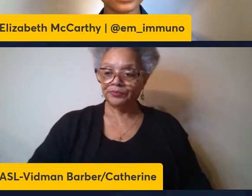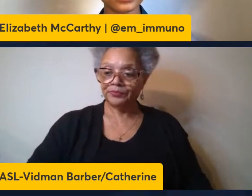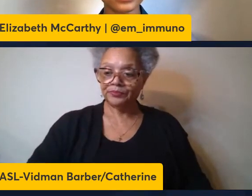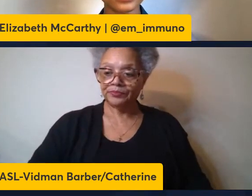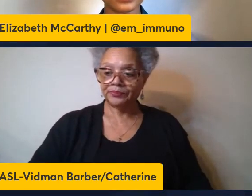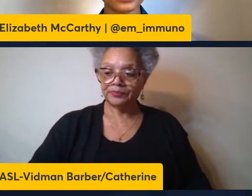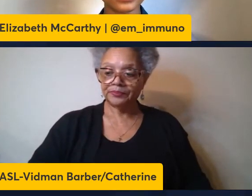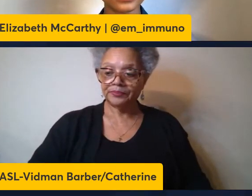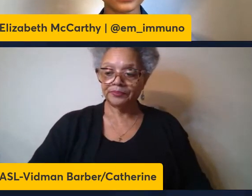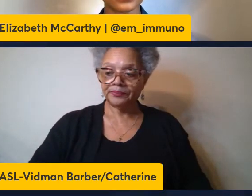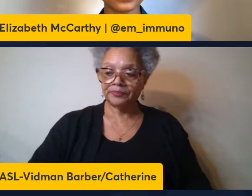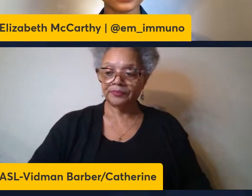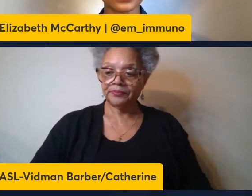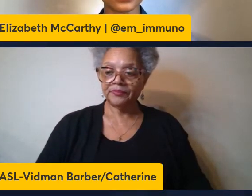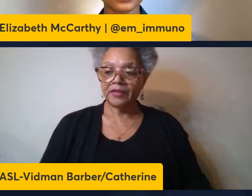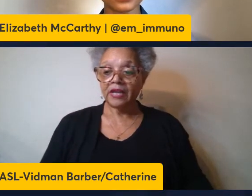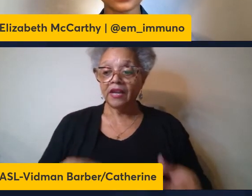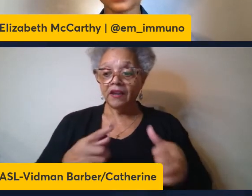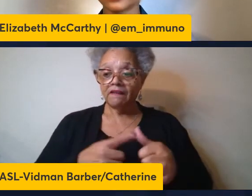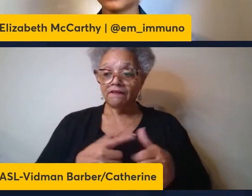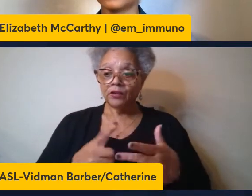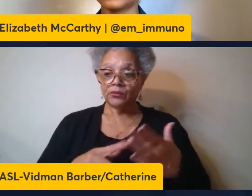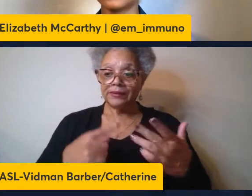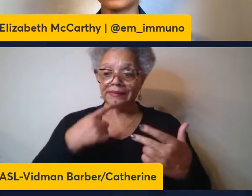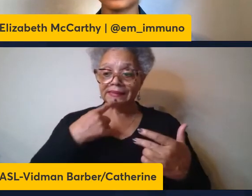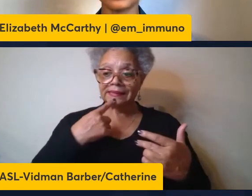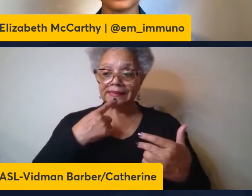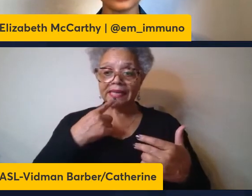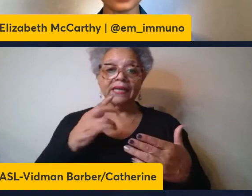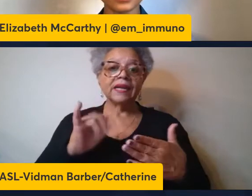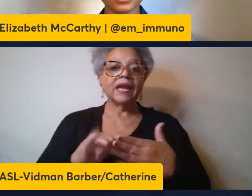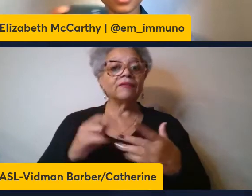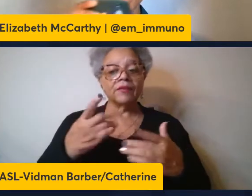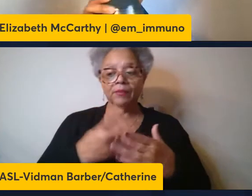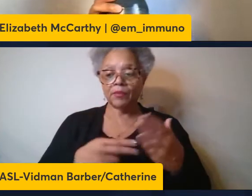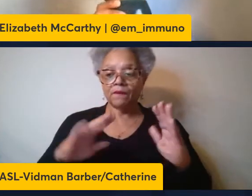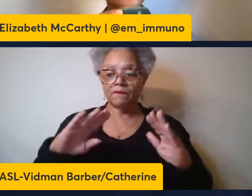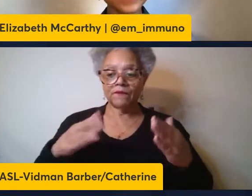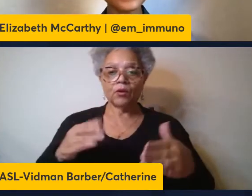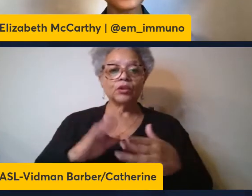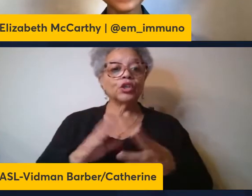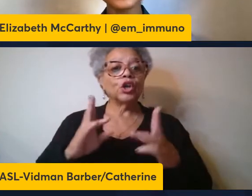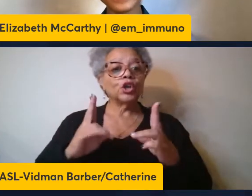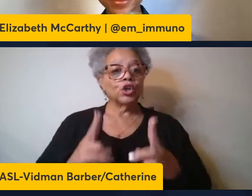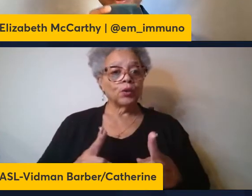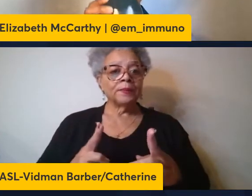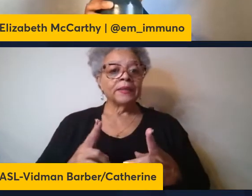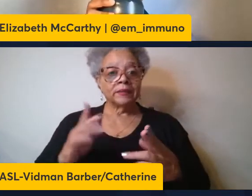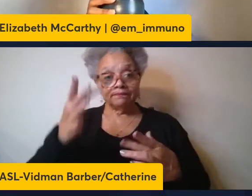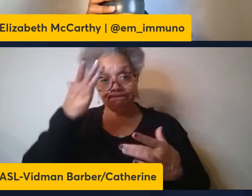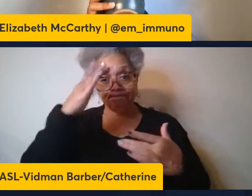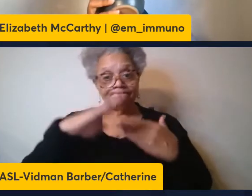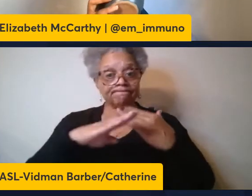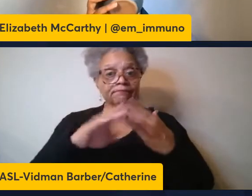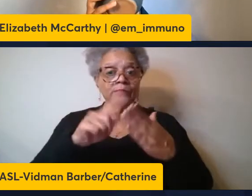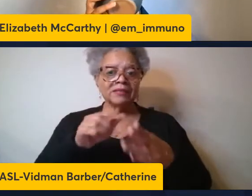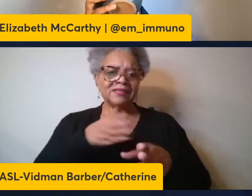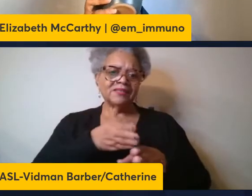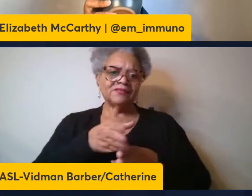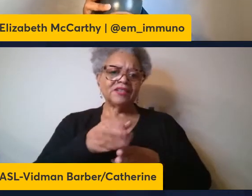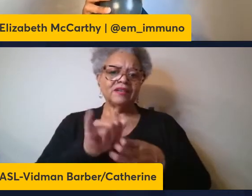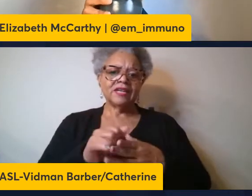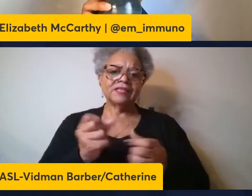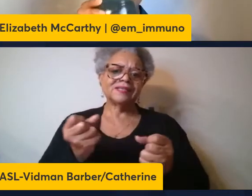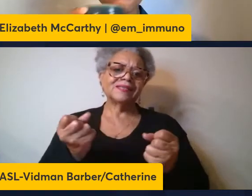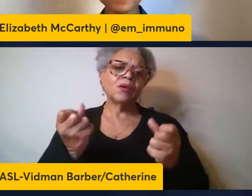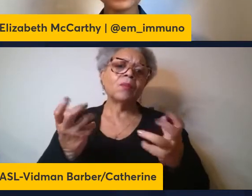Yeah, I guess the first thing I'll say is it's really interesting that we're both focusing on human immunology, right? Because this field has so much